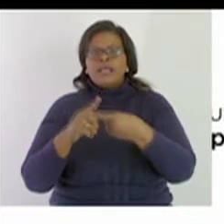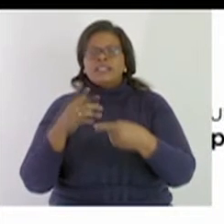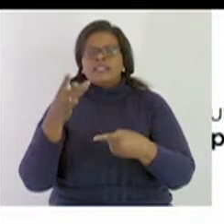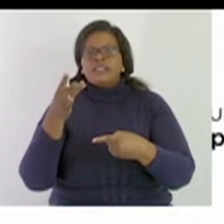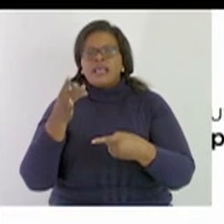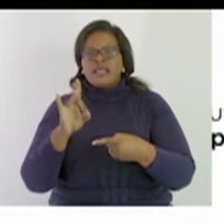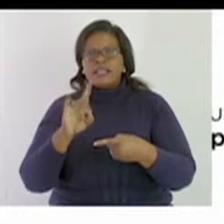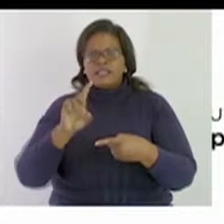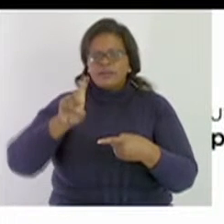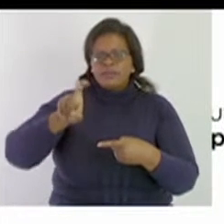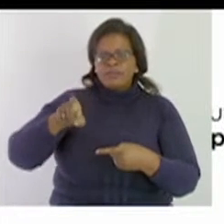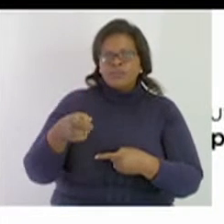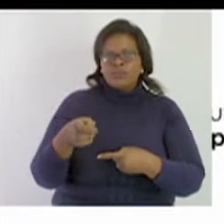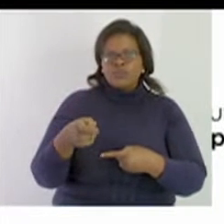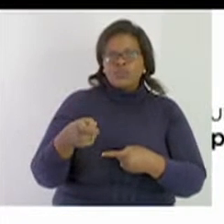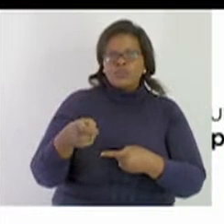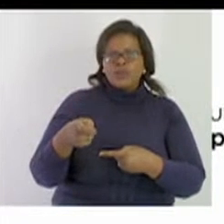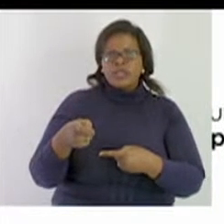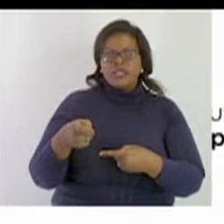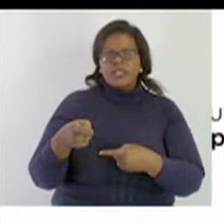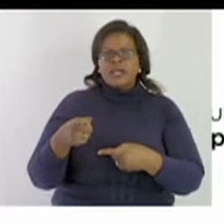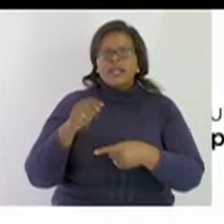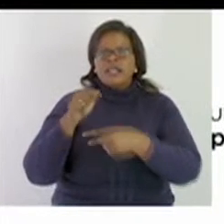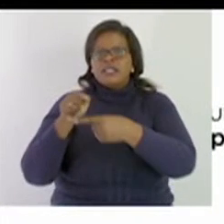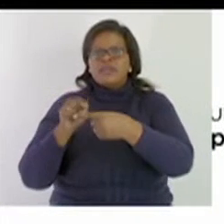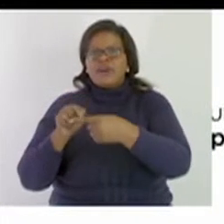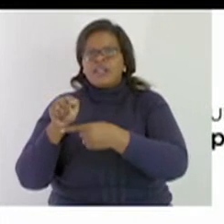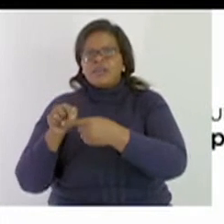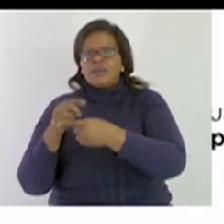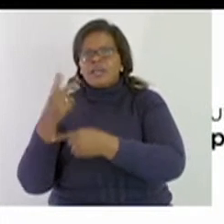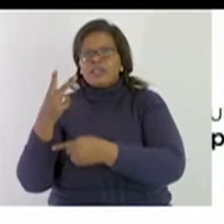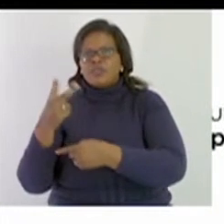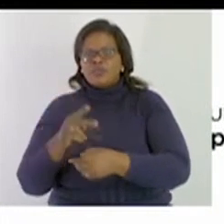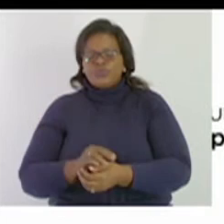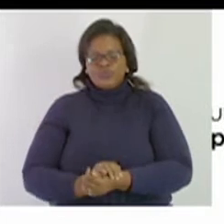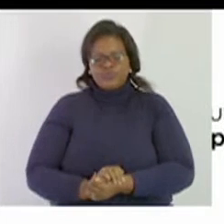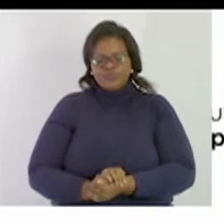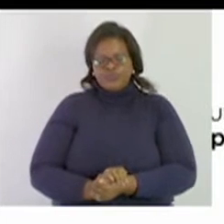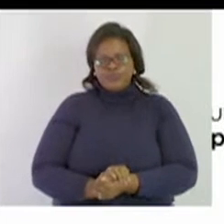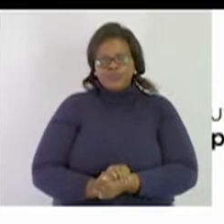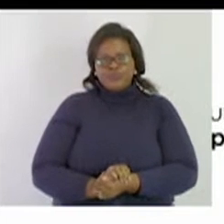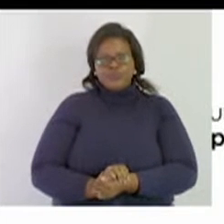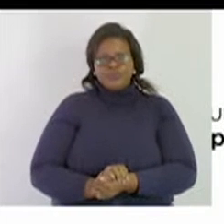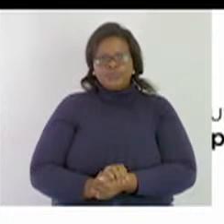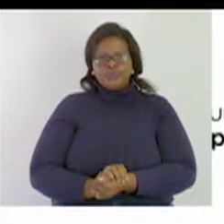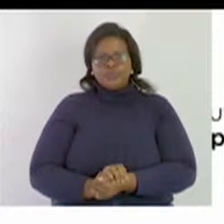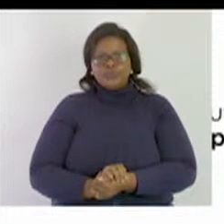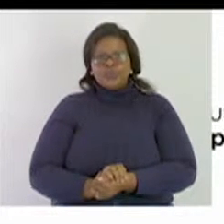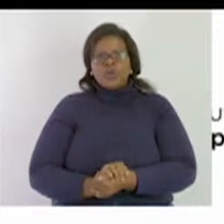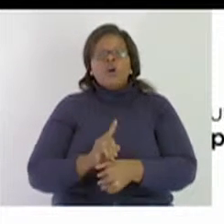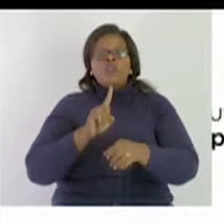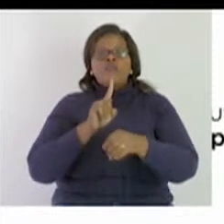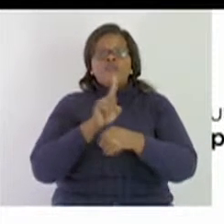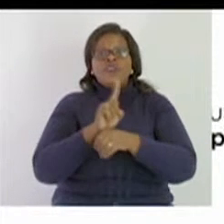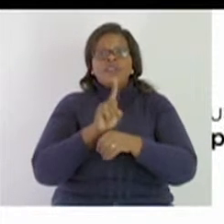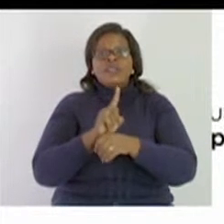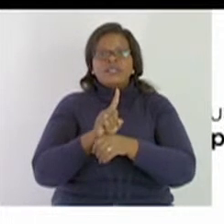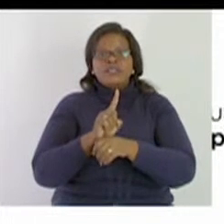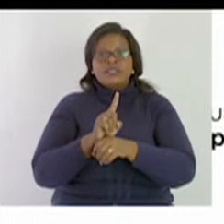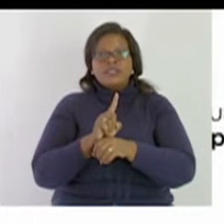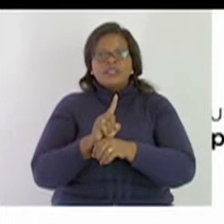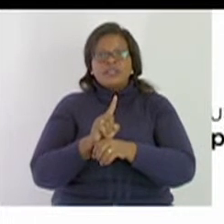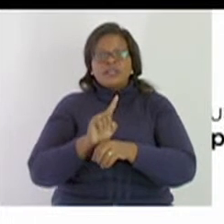close your brackets, divided by 2. So what is the first operation that we'll